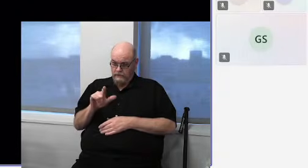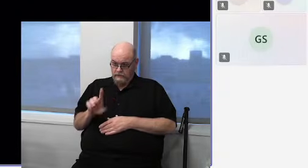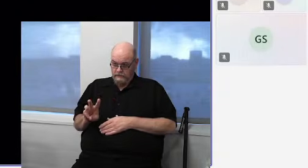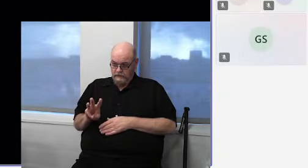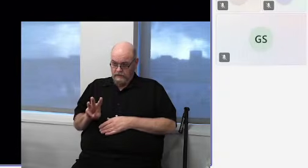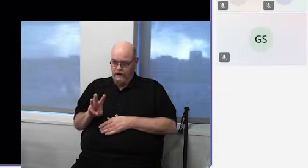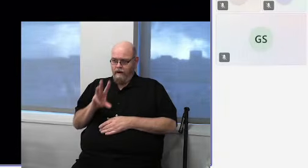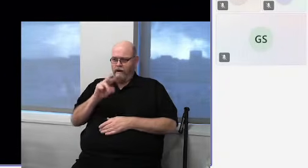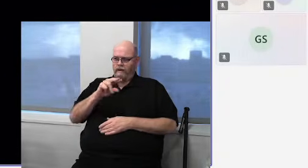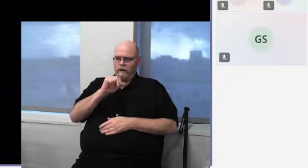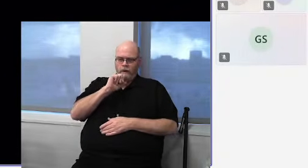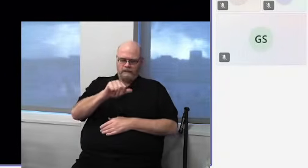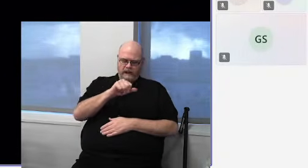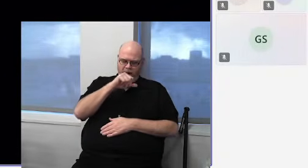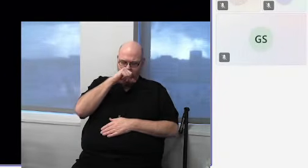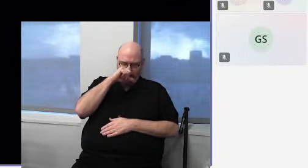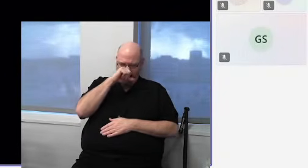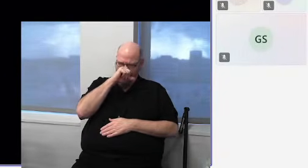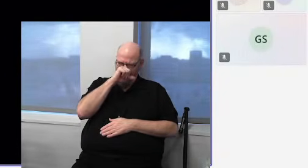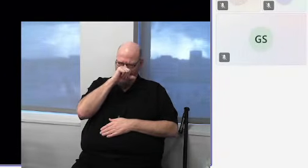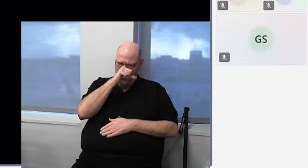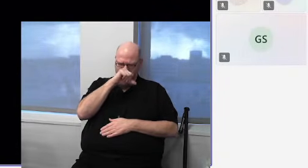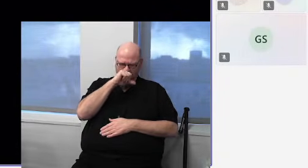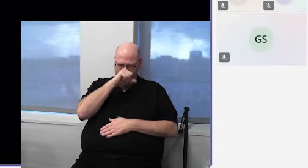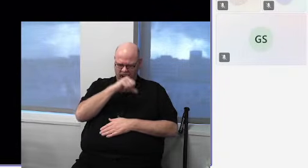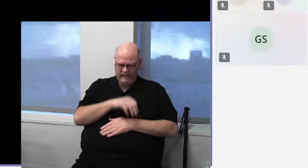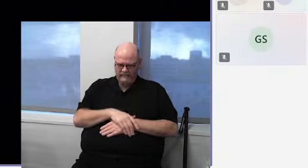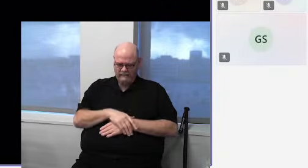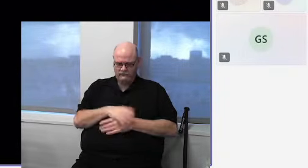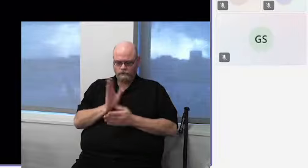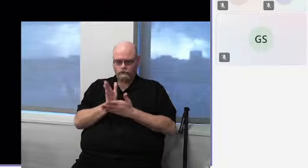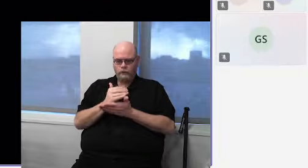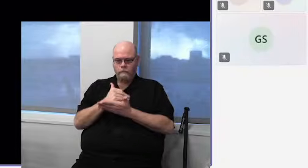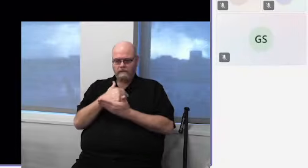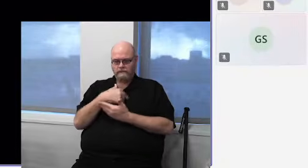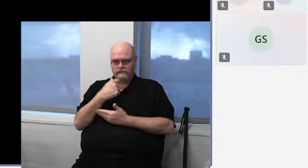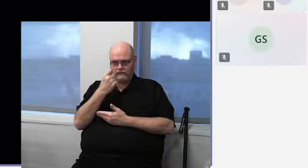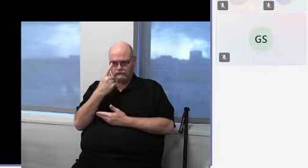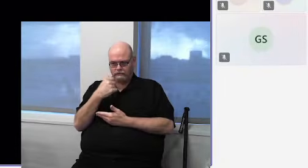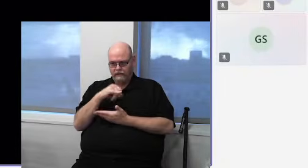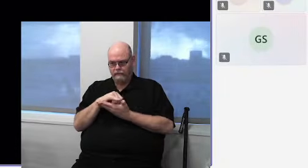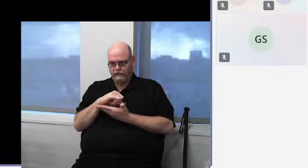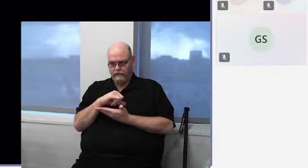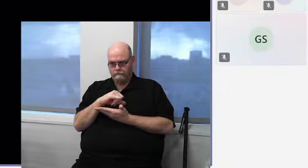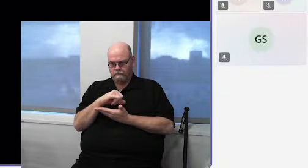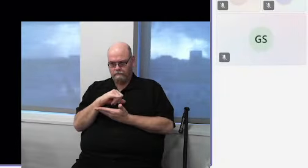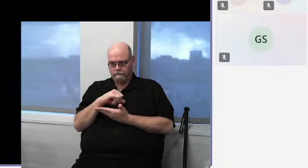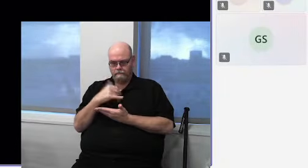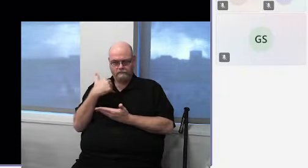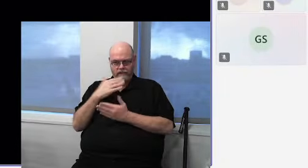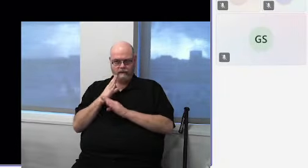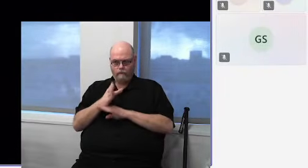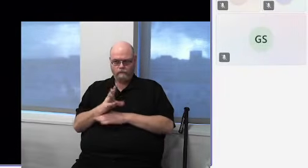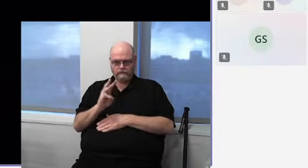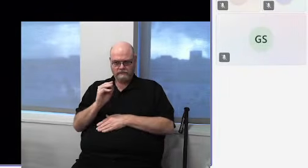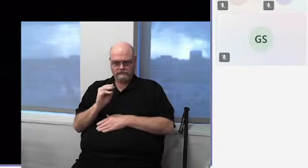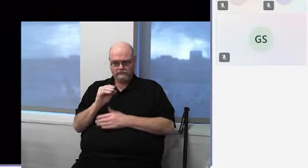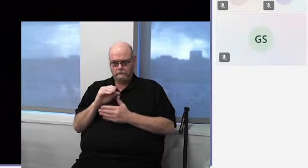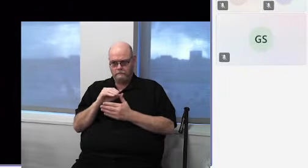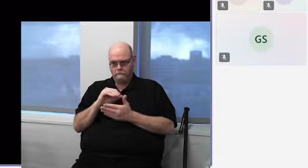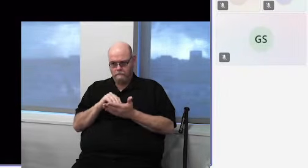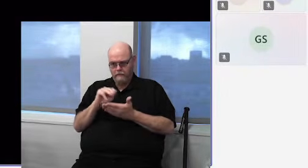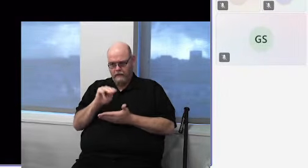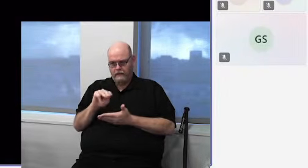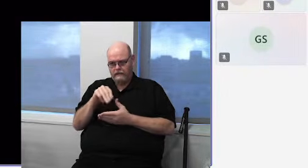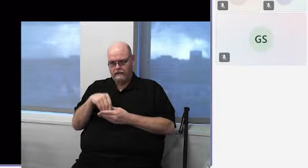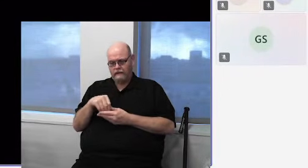year 26? No, it's not. So the budget, as I understand it, on the non-federal side has got, over $60